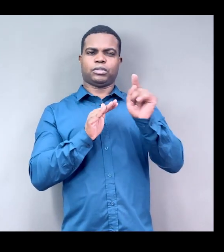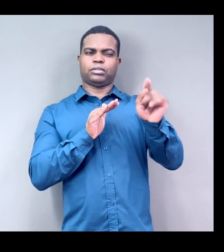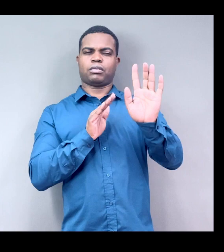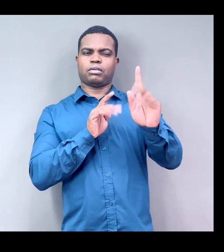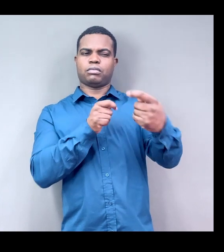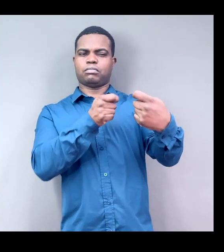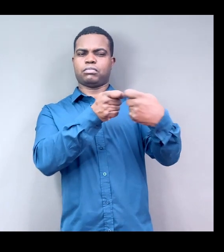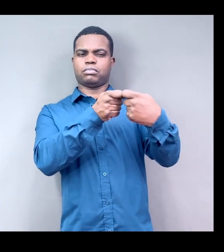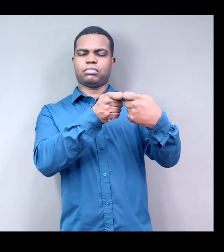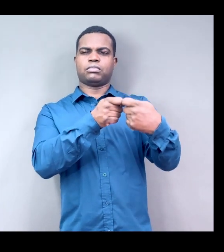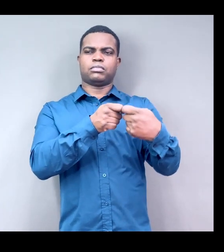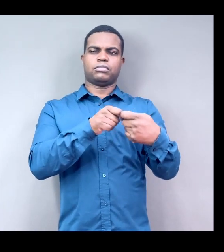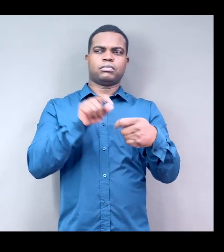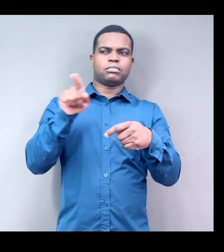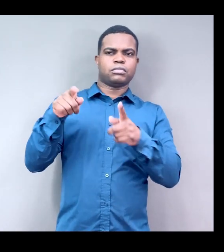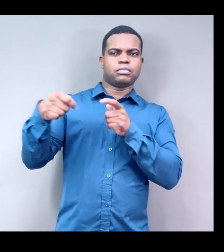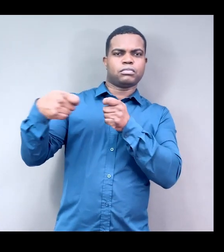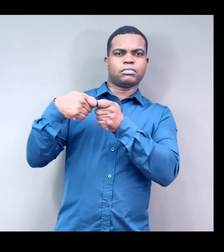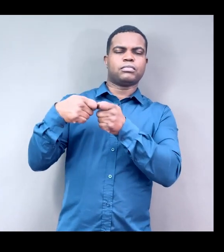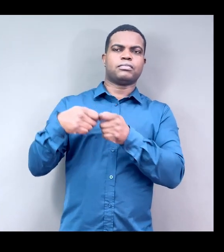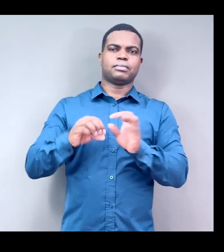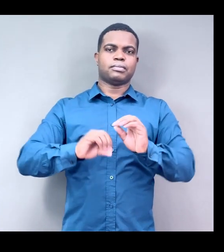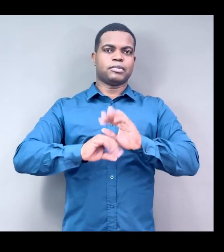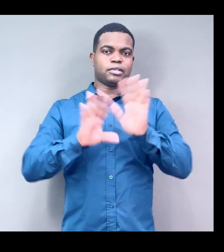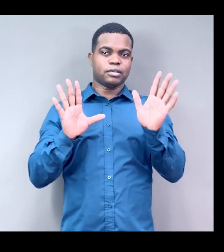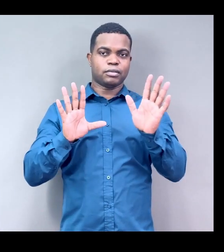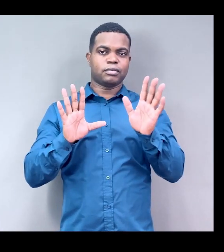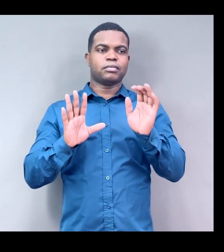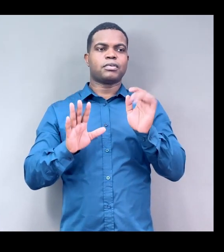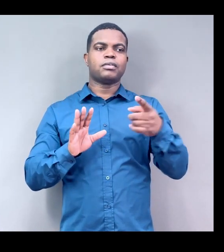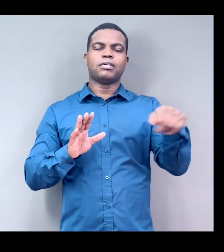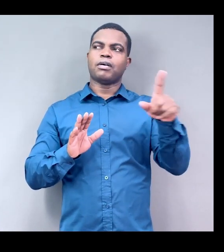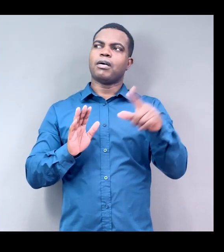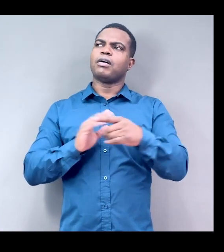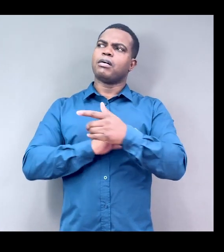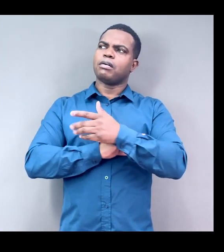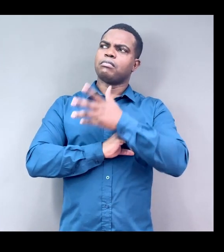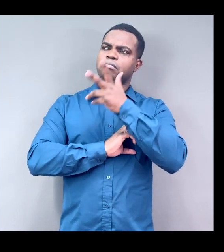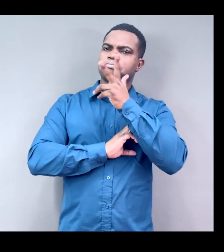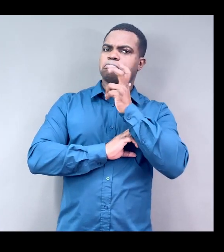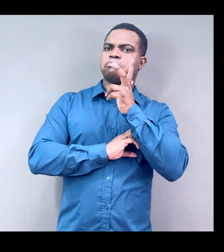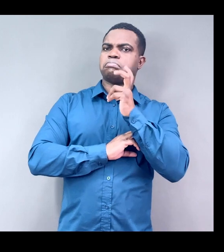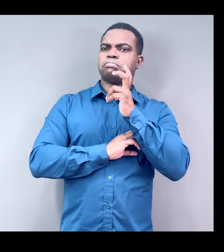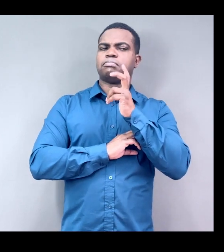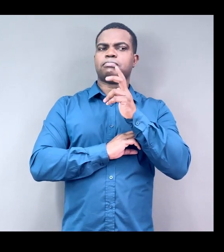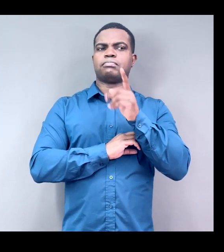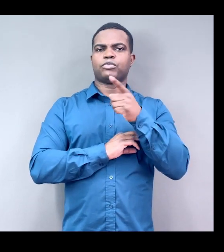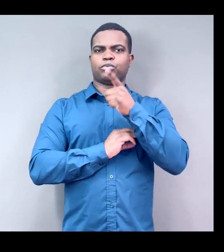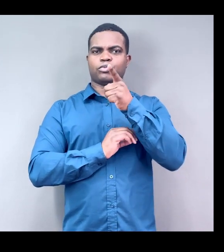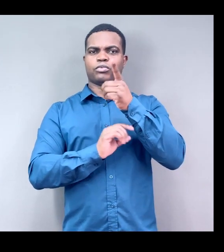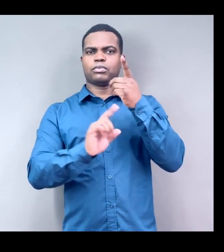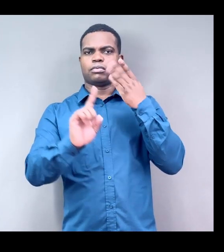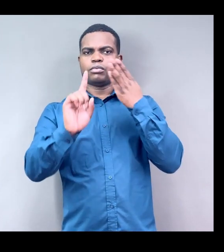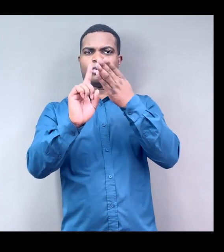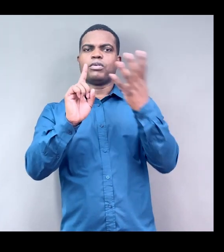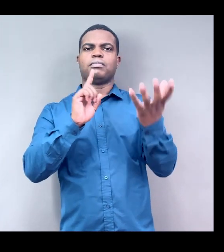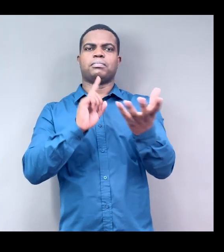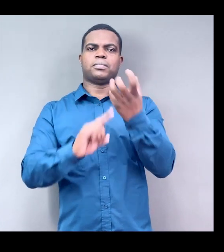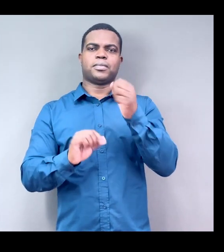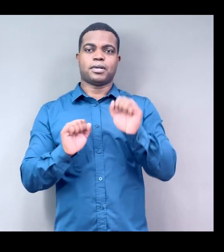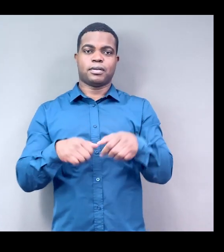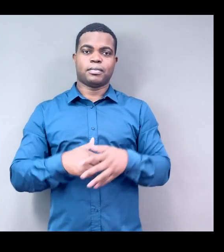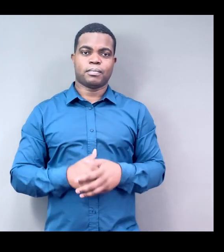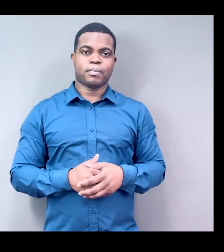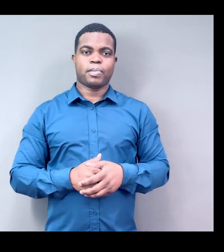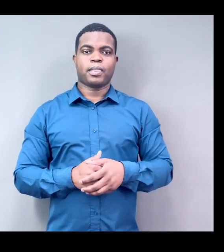based on the fact that the voices of the community are heard and